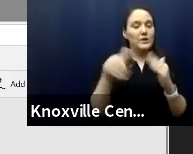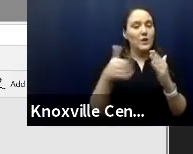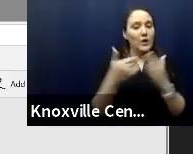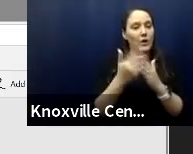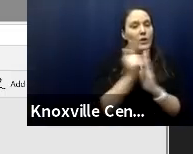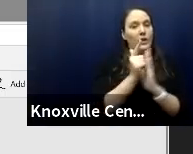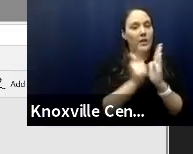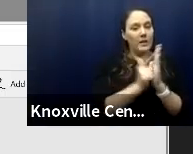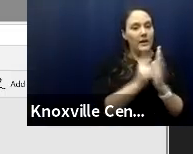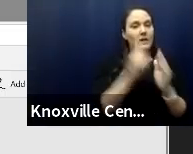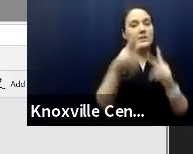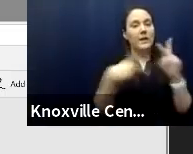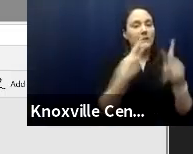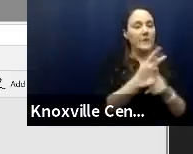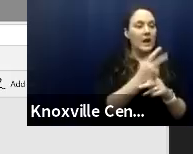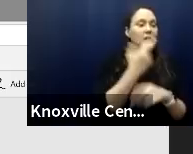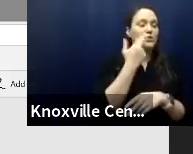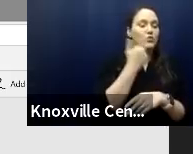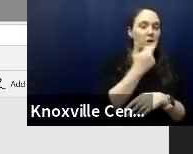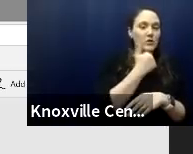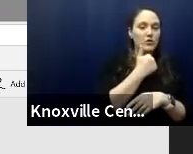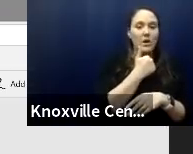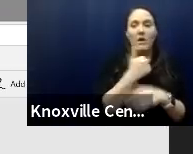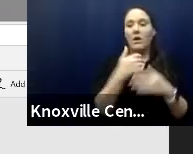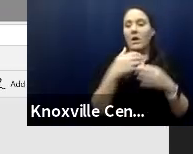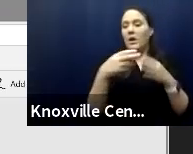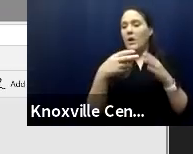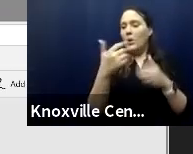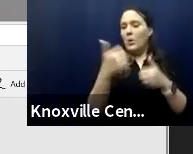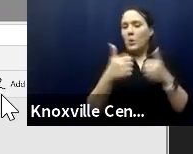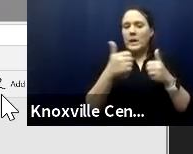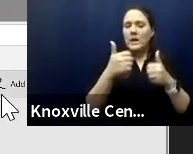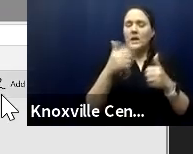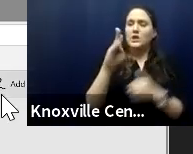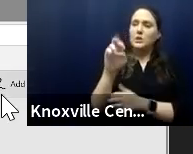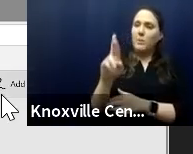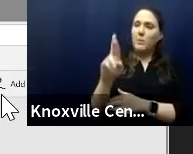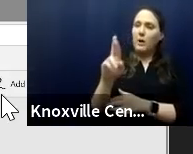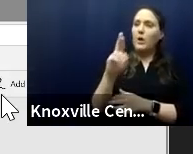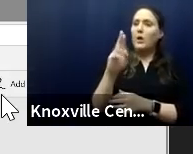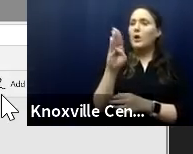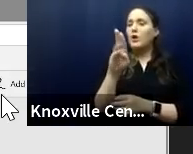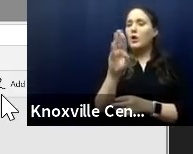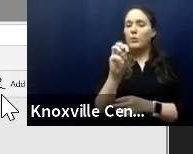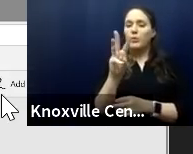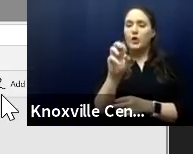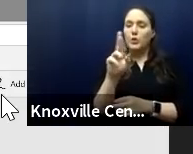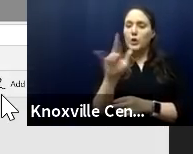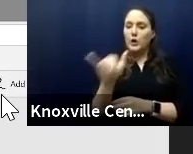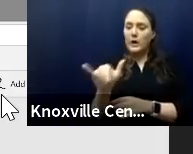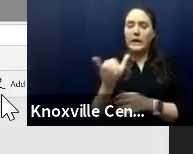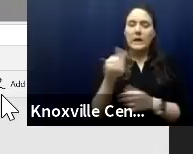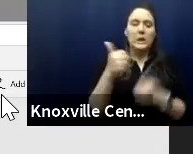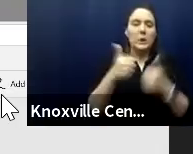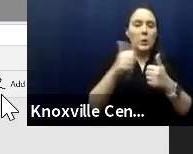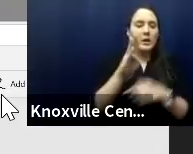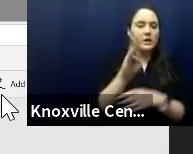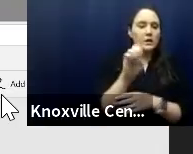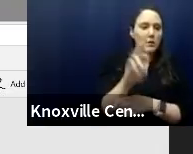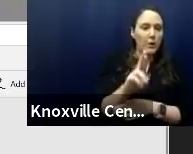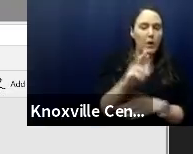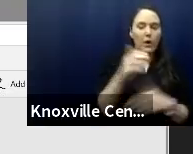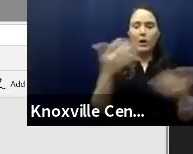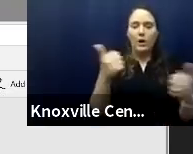a restaurant, what defines a microbrewery, what defines a bar.